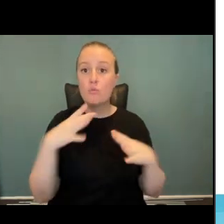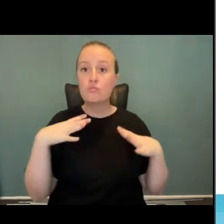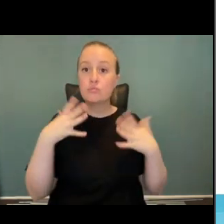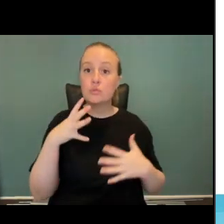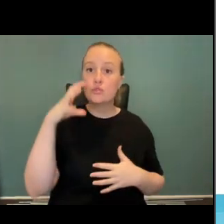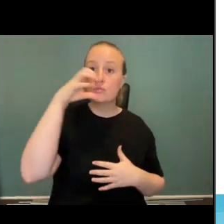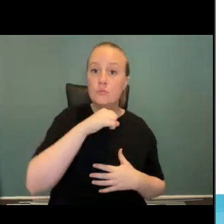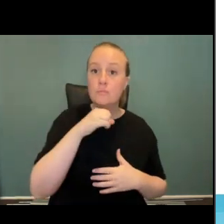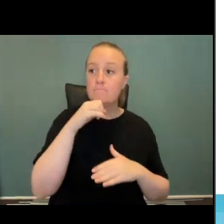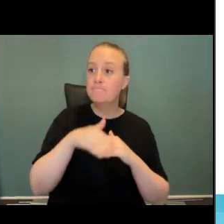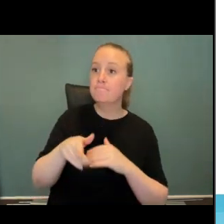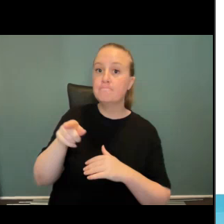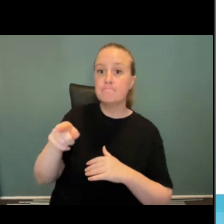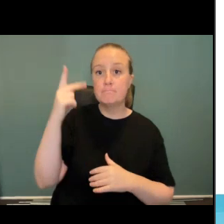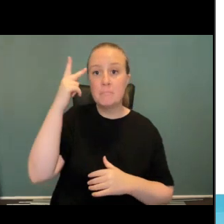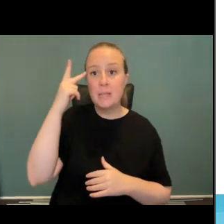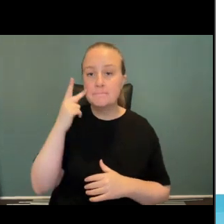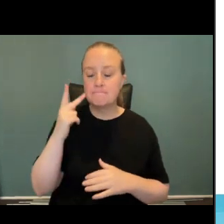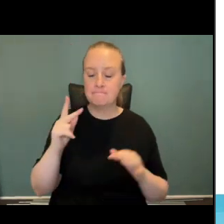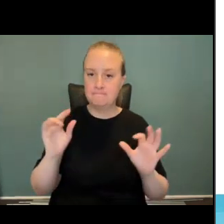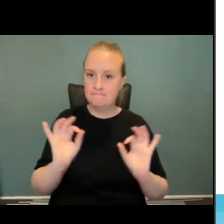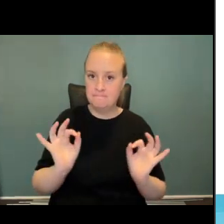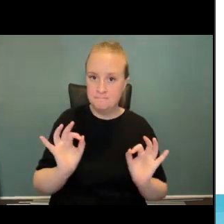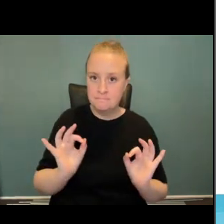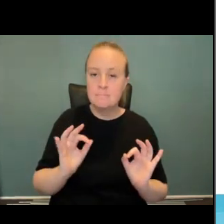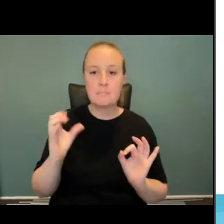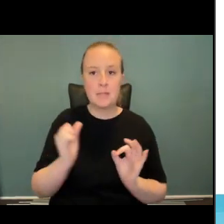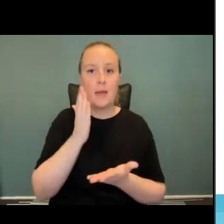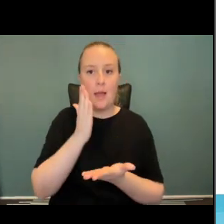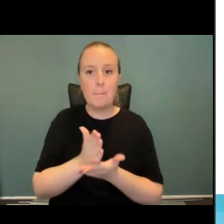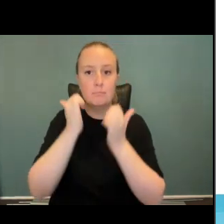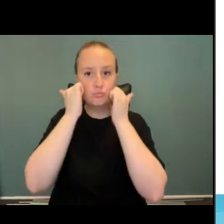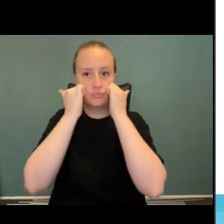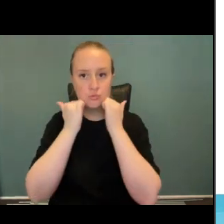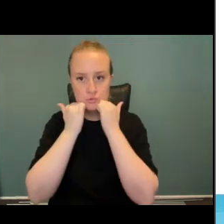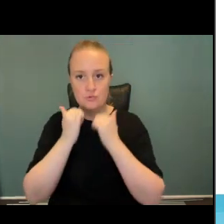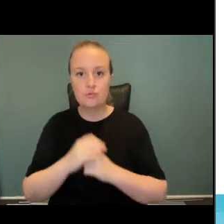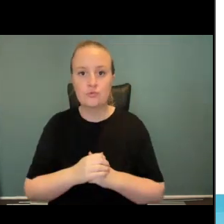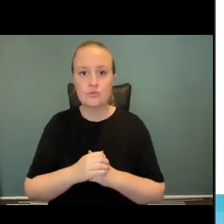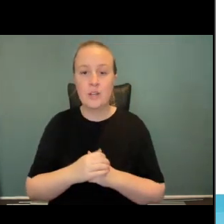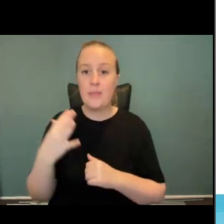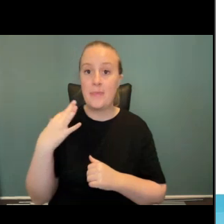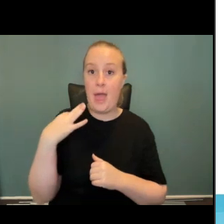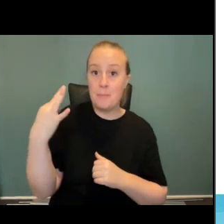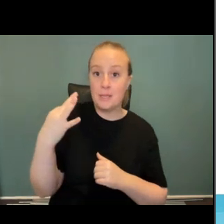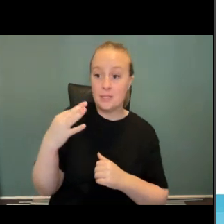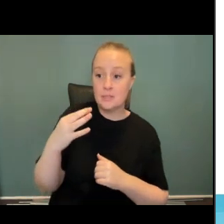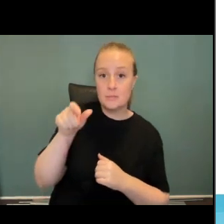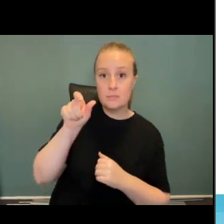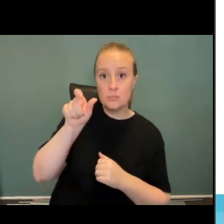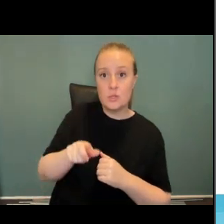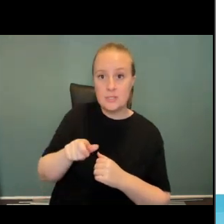minute. And then the applicant meets the merit test. So the likely outcome of that substantive matter being